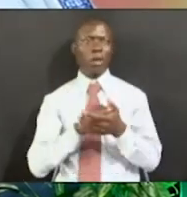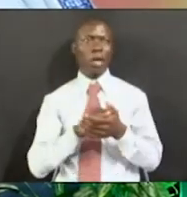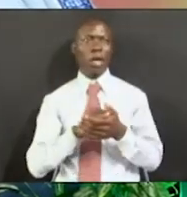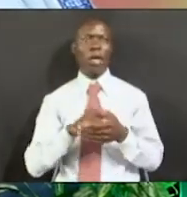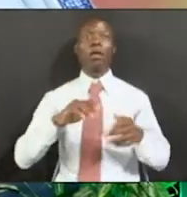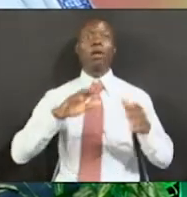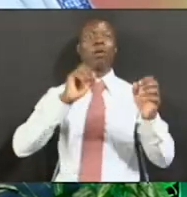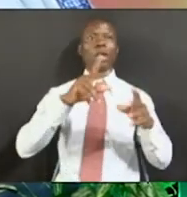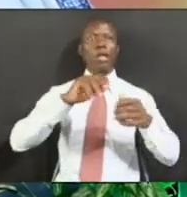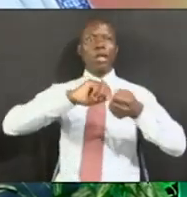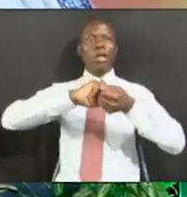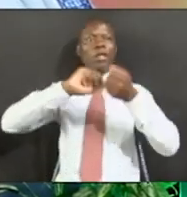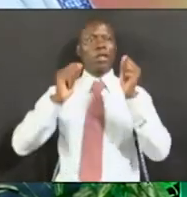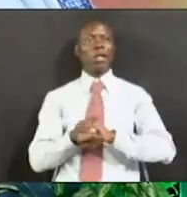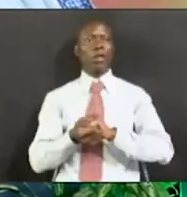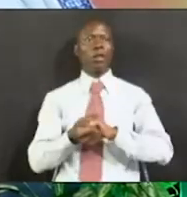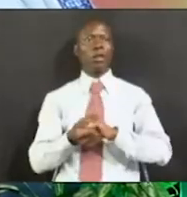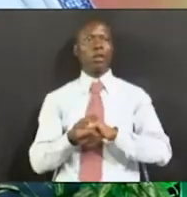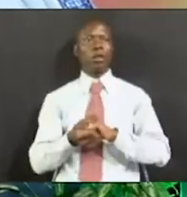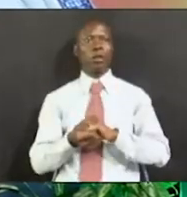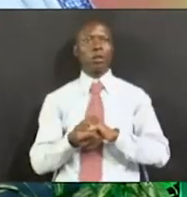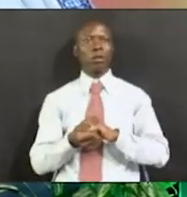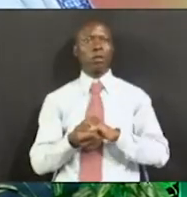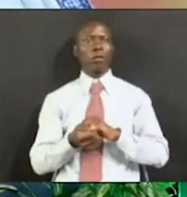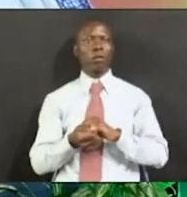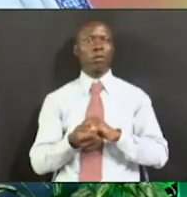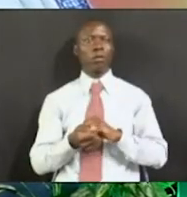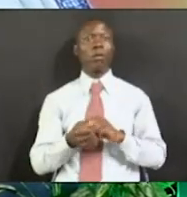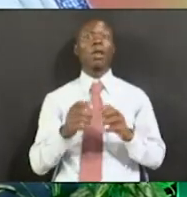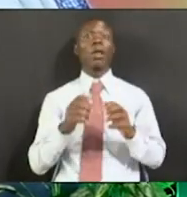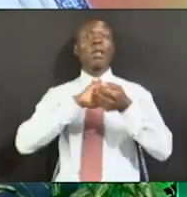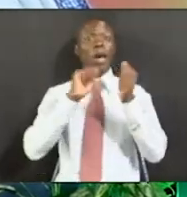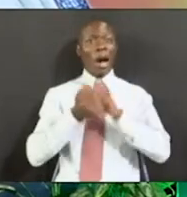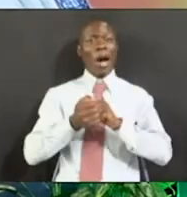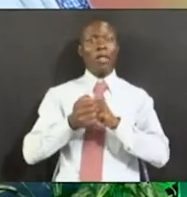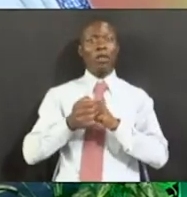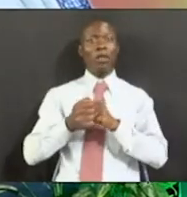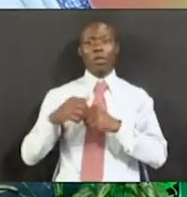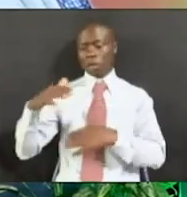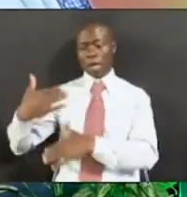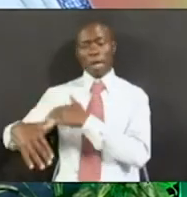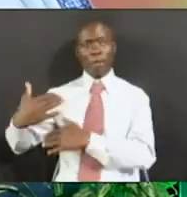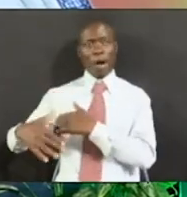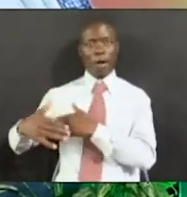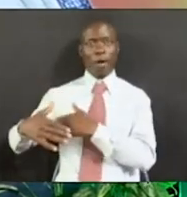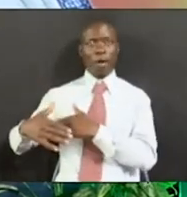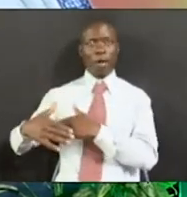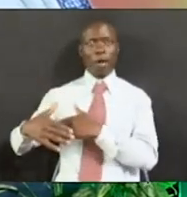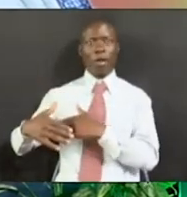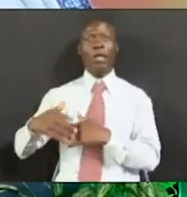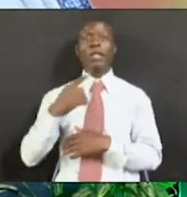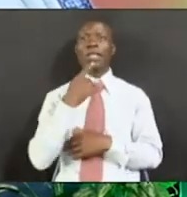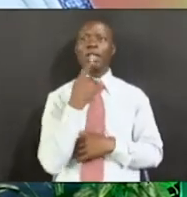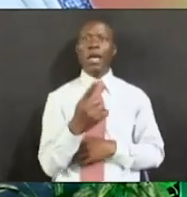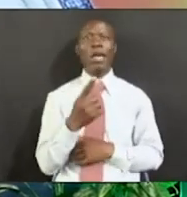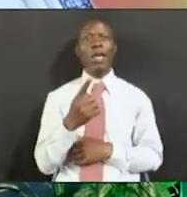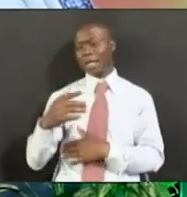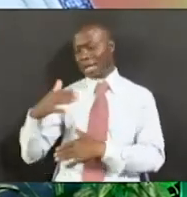neighbor. It is cold. Some are looking at me. Turn to your neighbor. Turn to your neighbor and say,